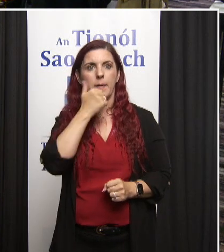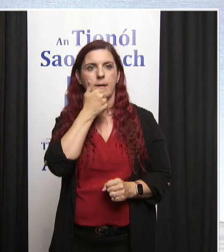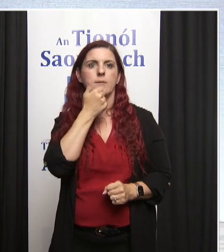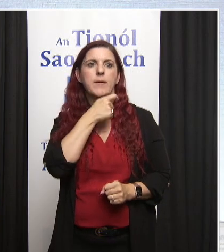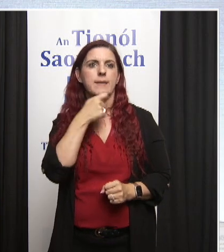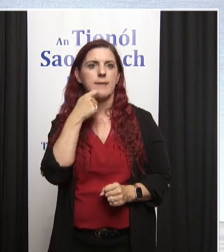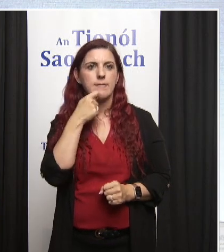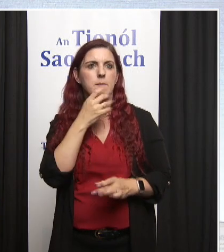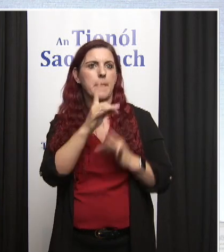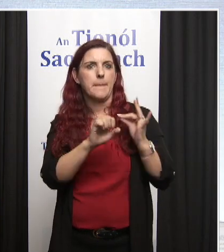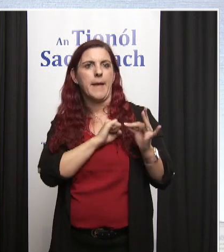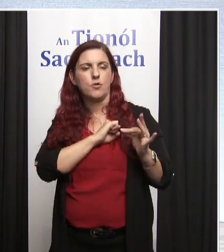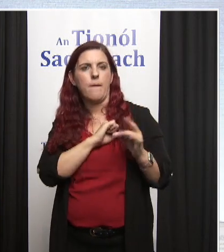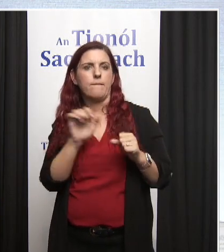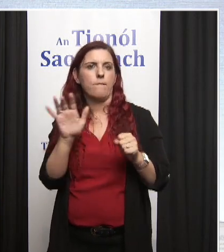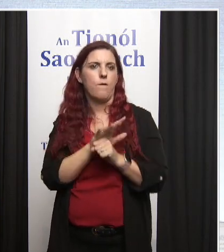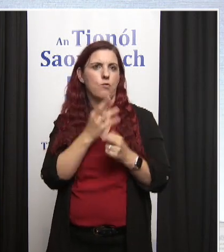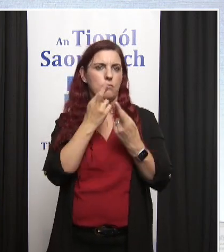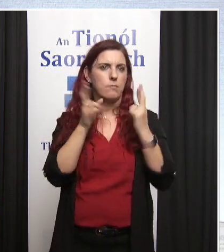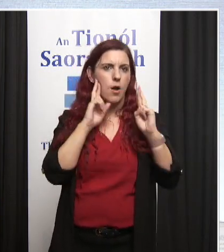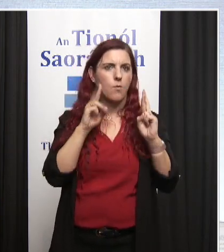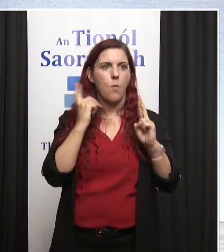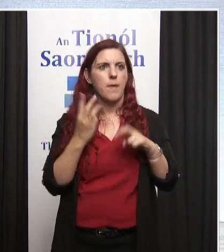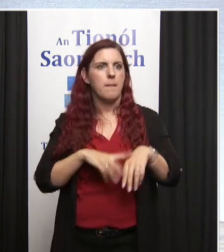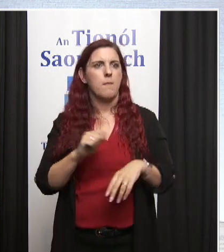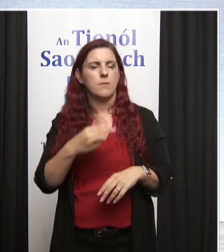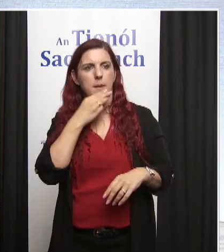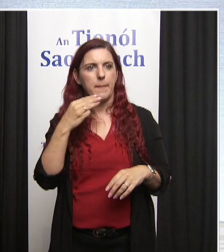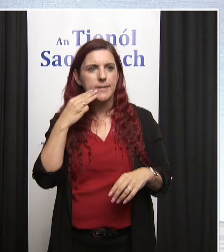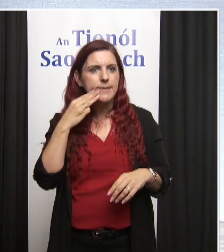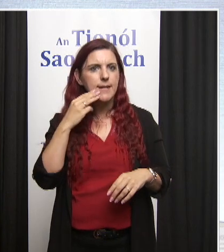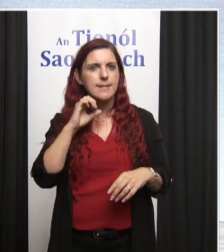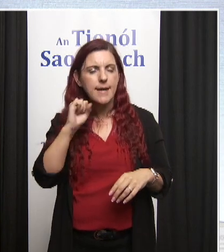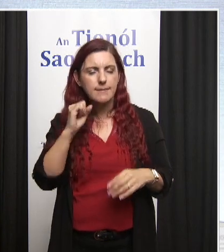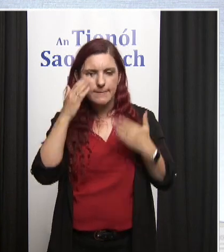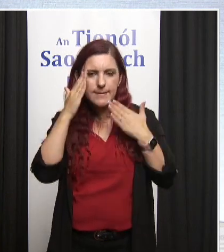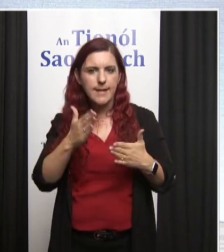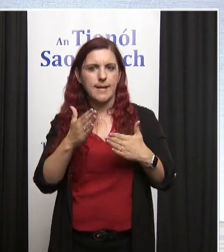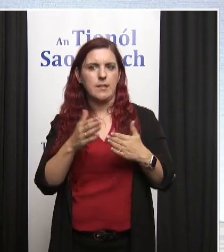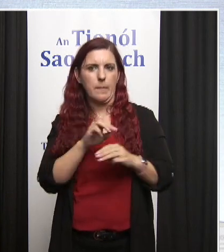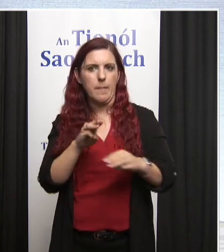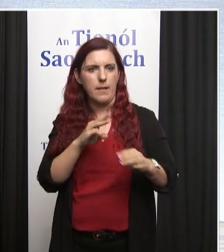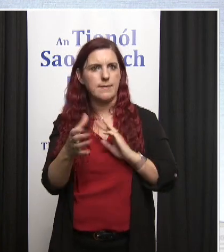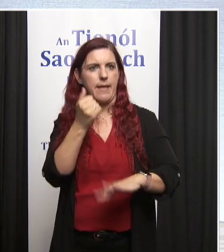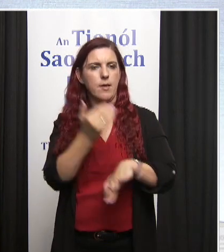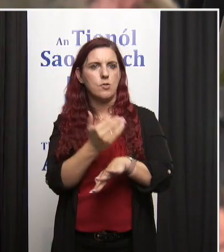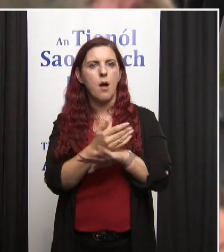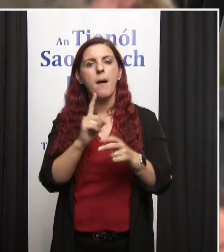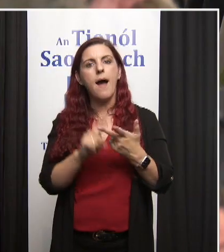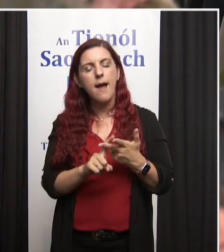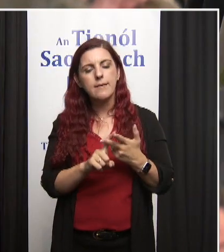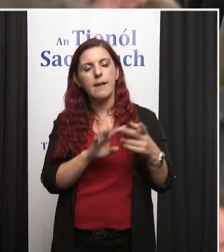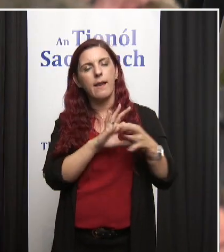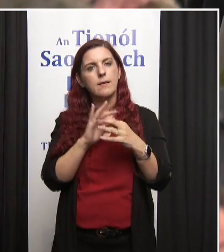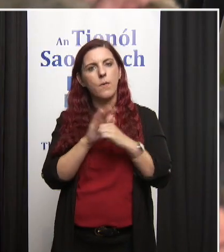because to ensure that only the most committed and dedicated individuals take up the role. It also reflects the